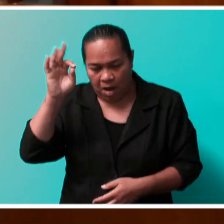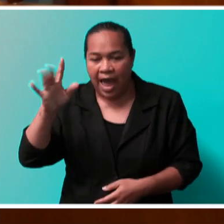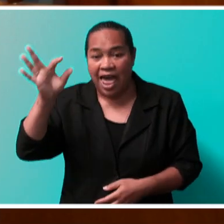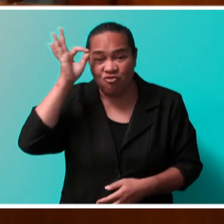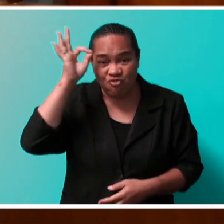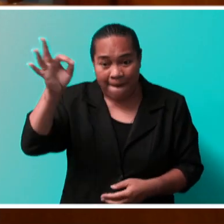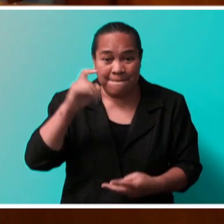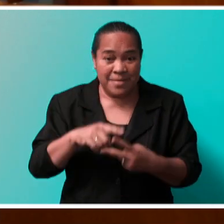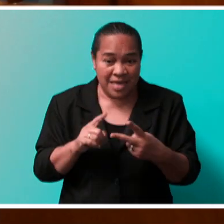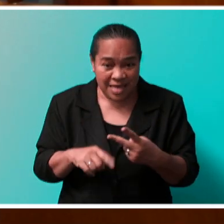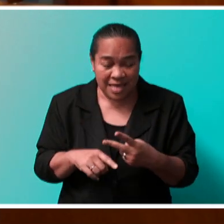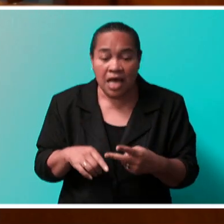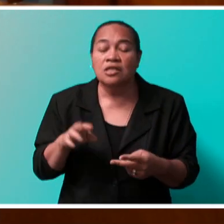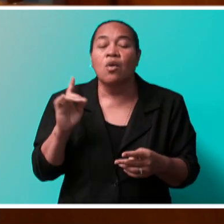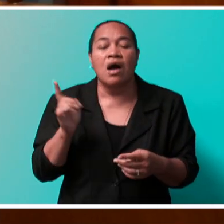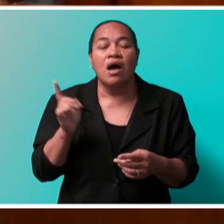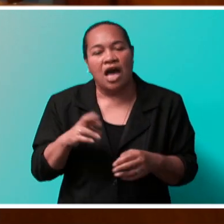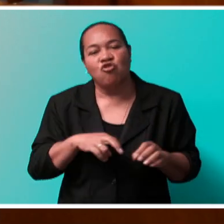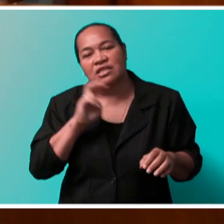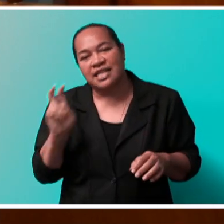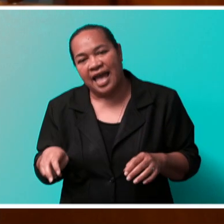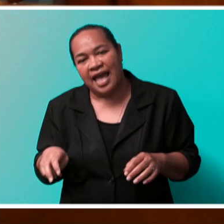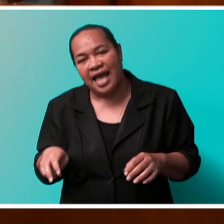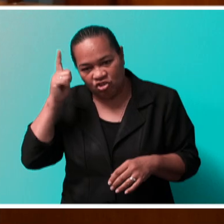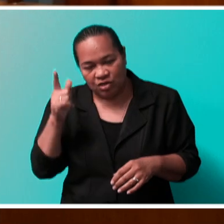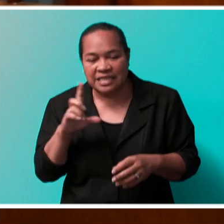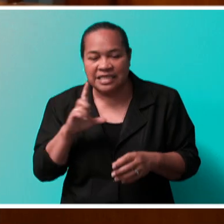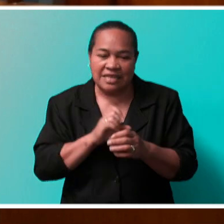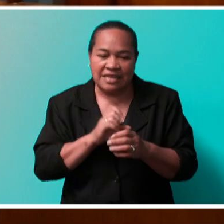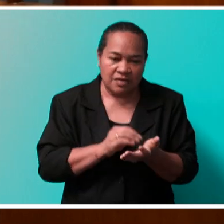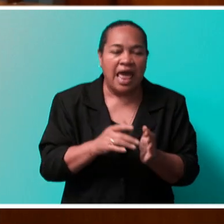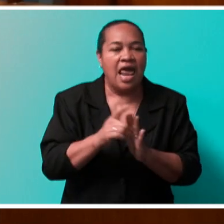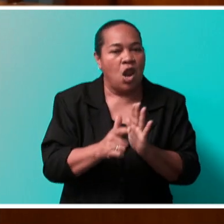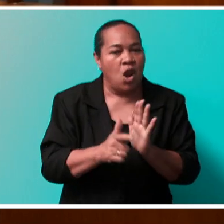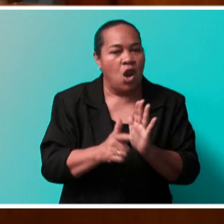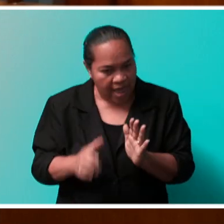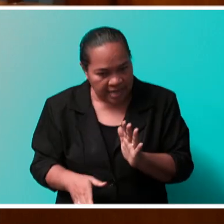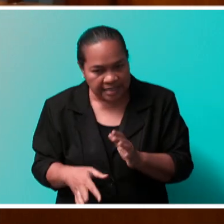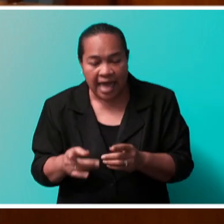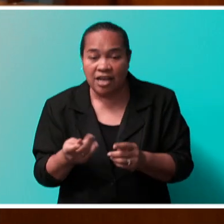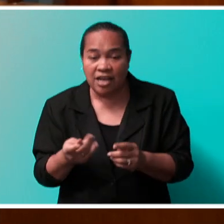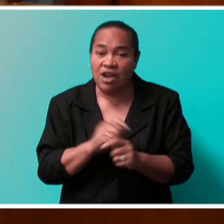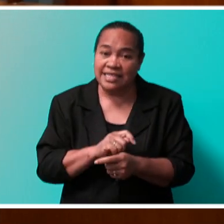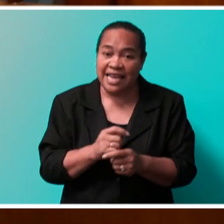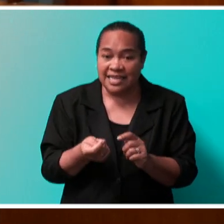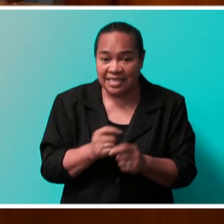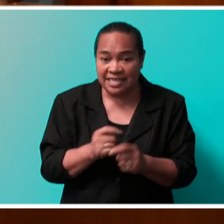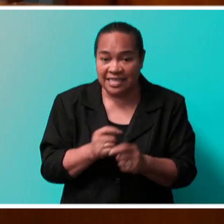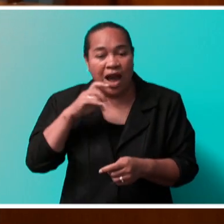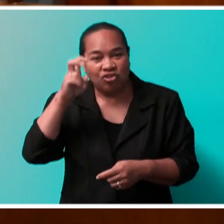include retired teachers, retired civil servants, practicing lawyers, and translators trained